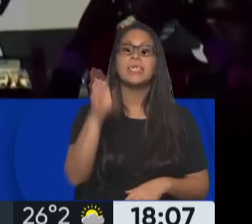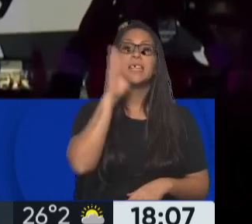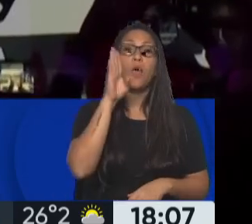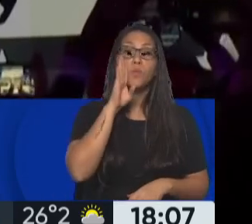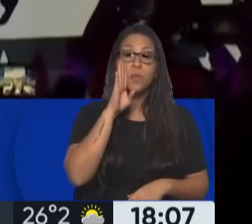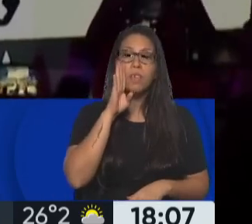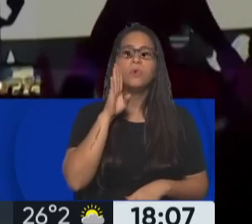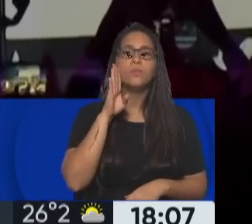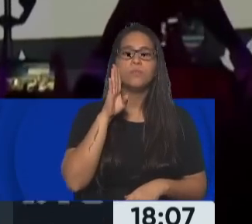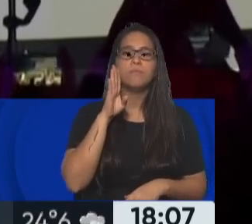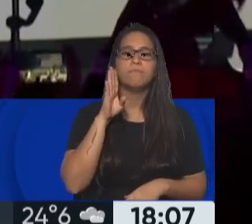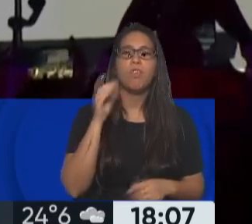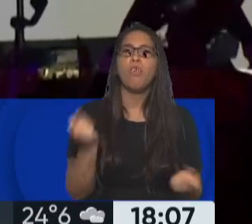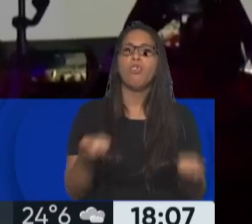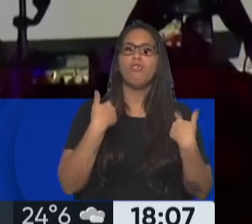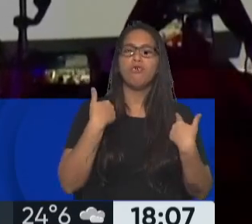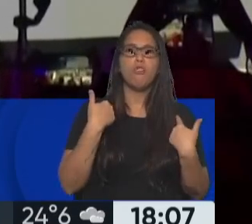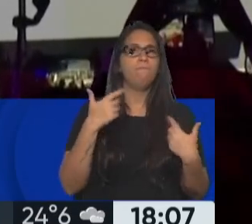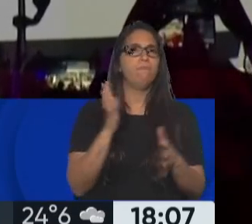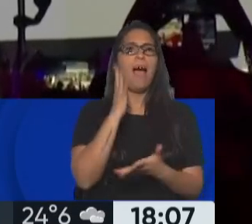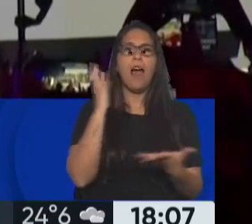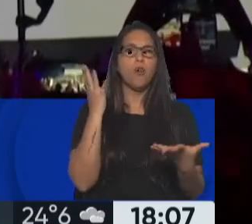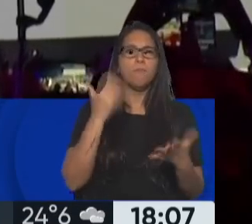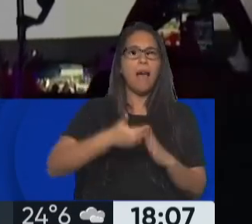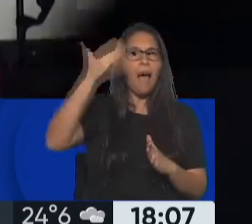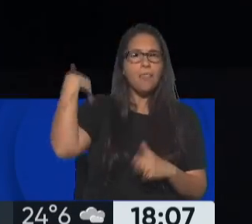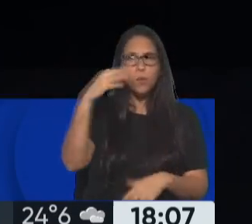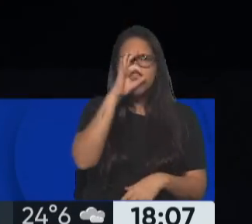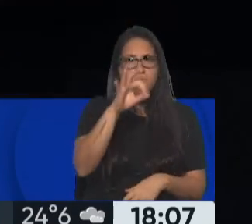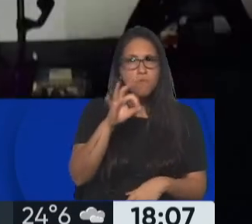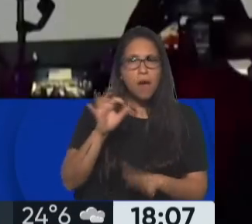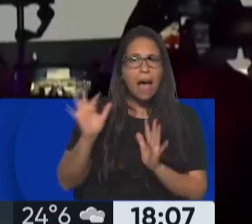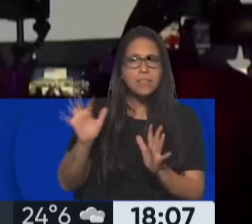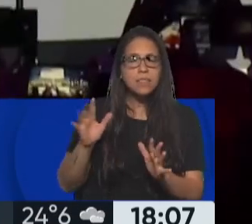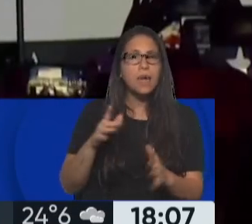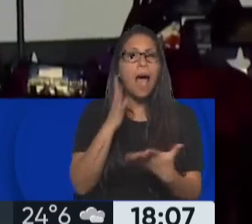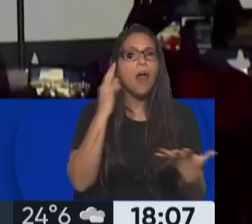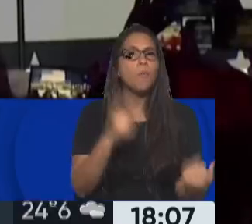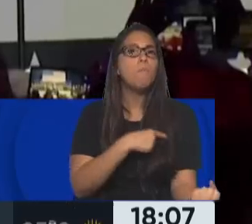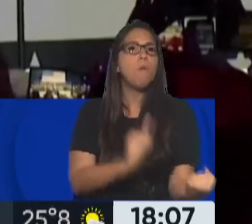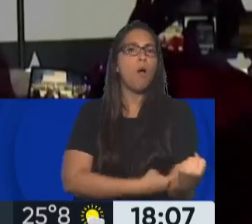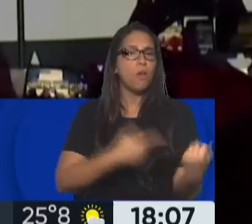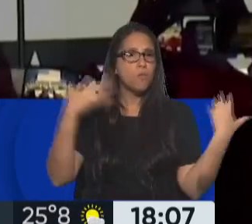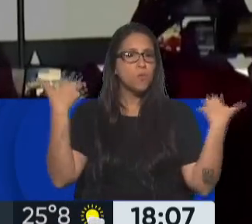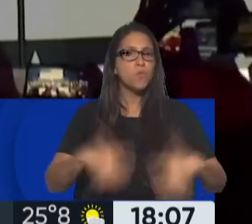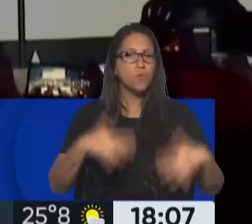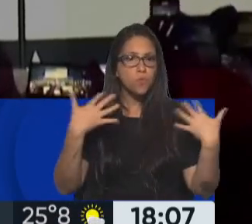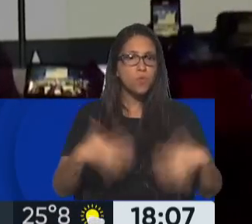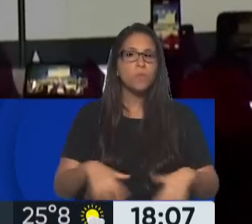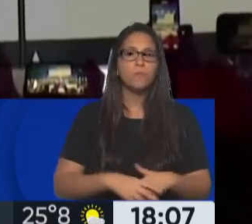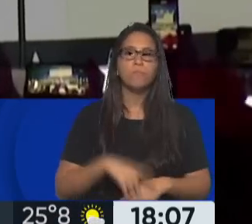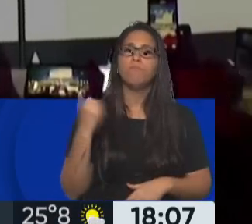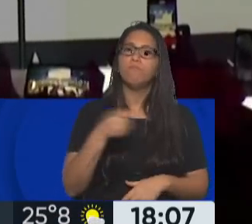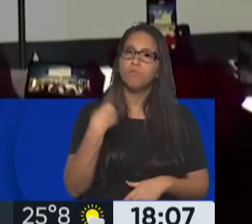America has given us an unprecedented and powerful mandate. We have